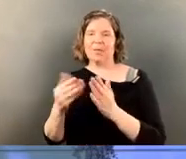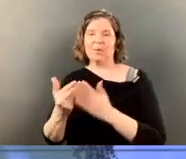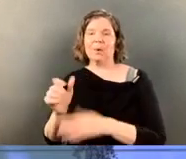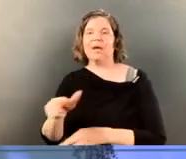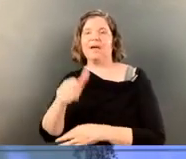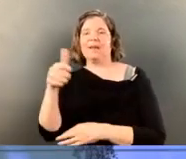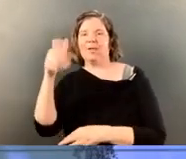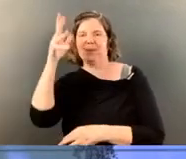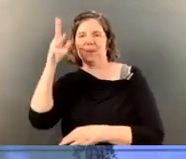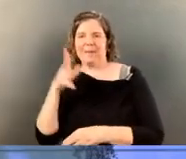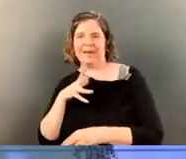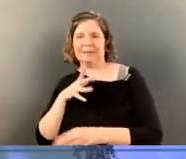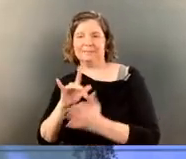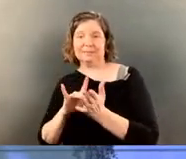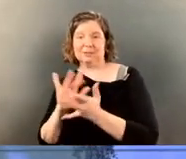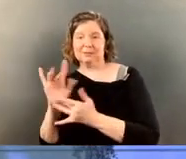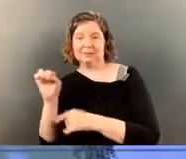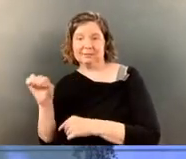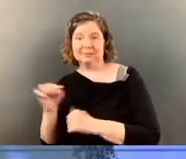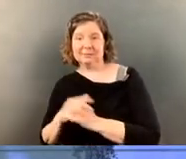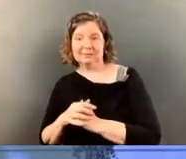man.